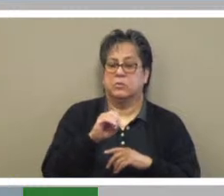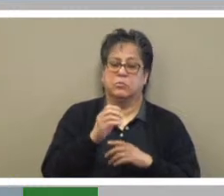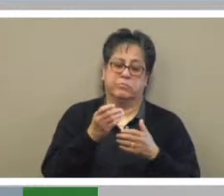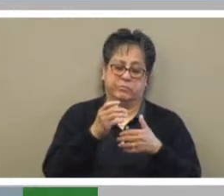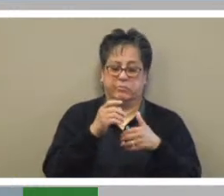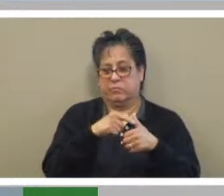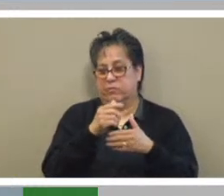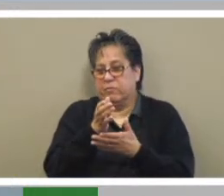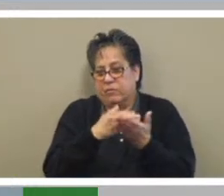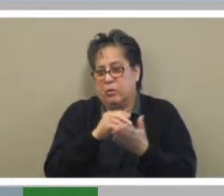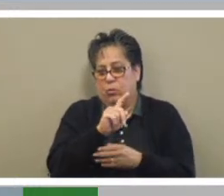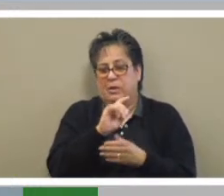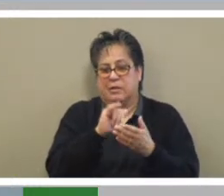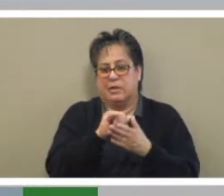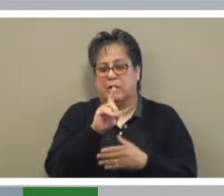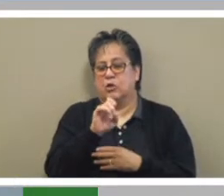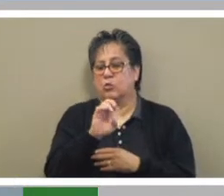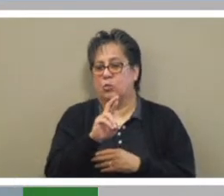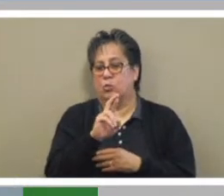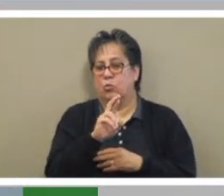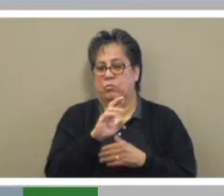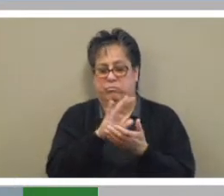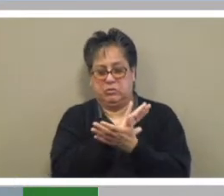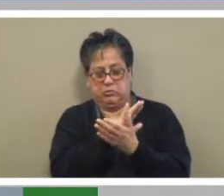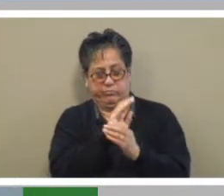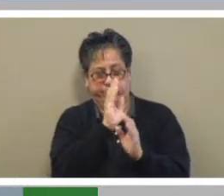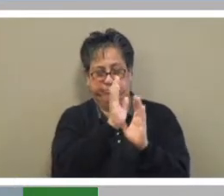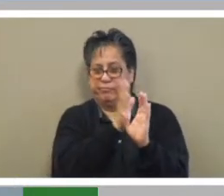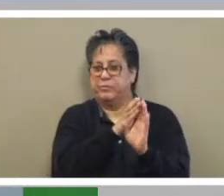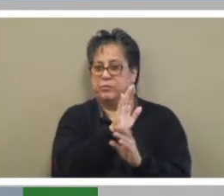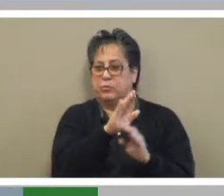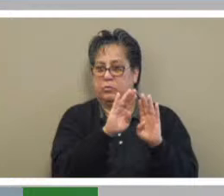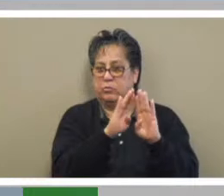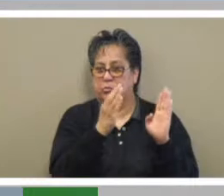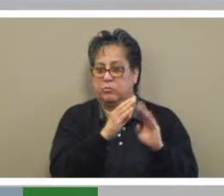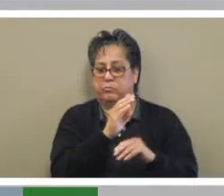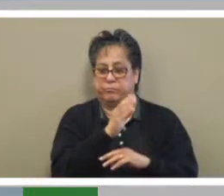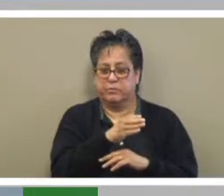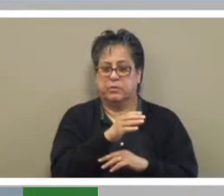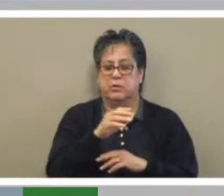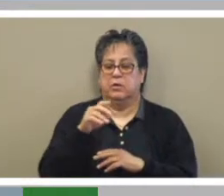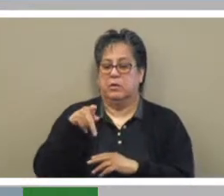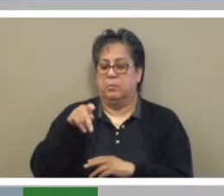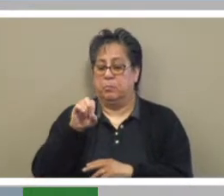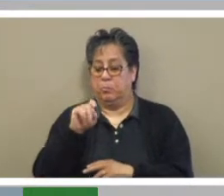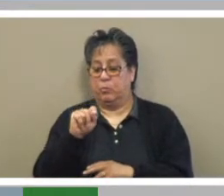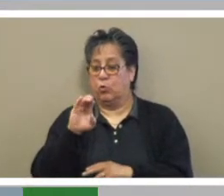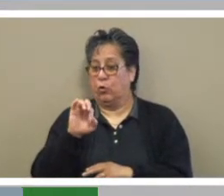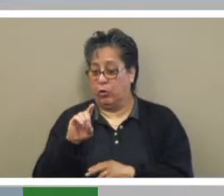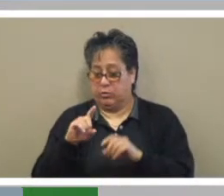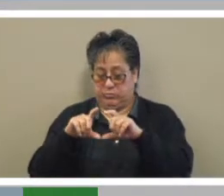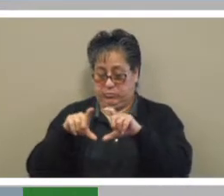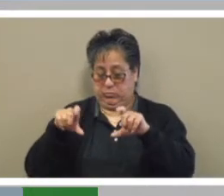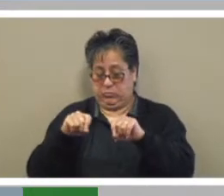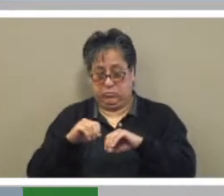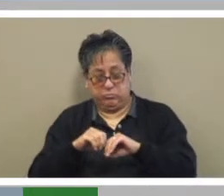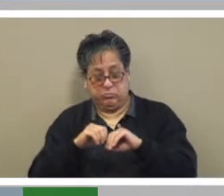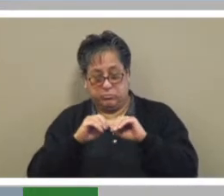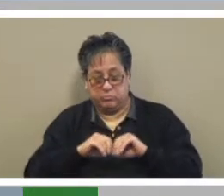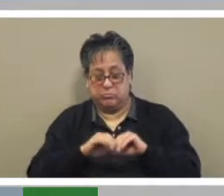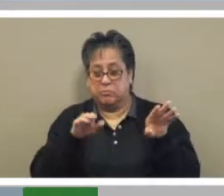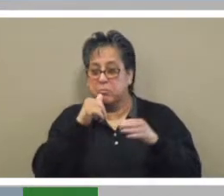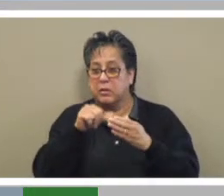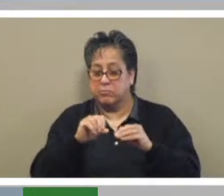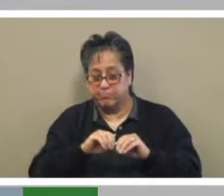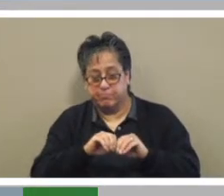again, these are the door hangers that we're leaving at residents' homes, and then the actual postcards that are going out to people's homes, letting them know that